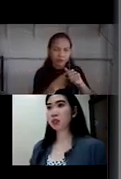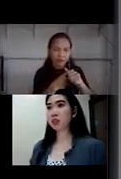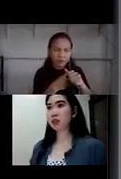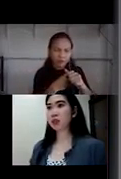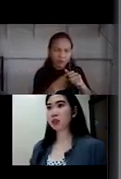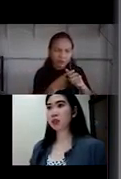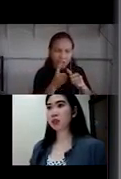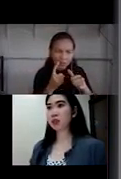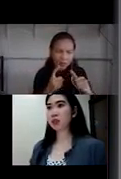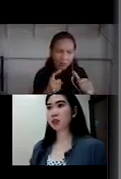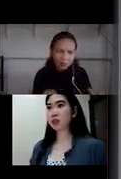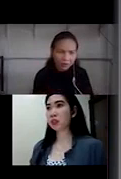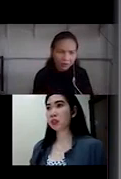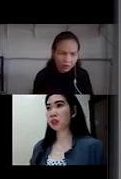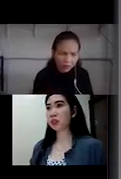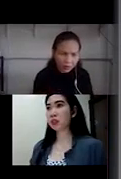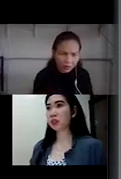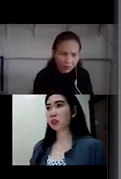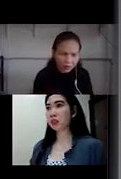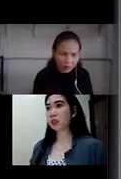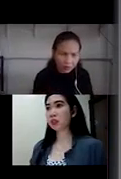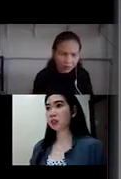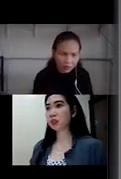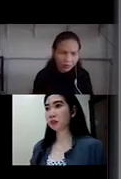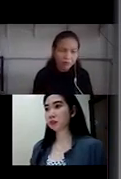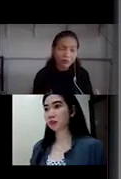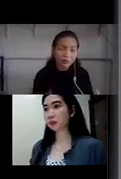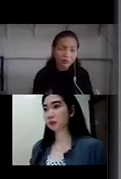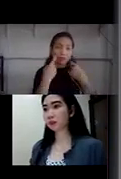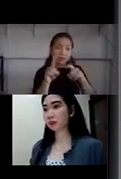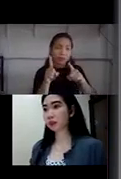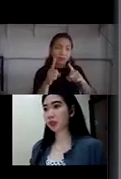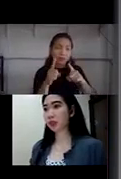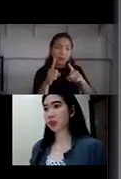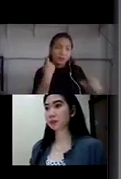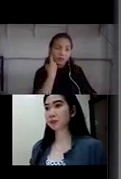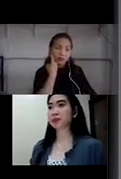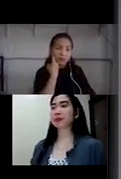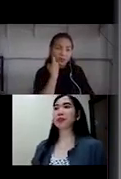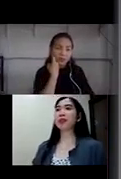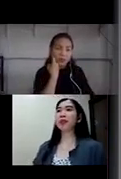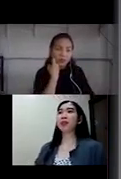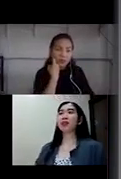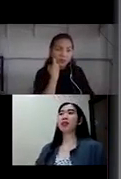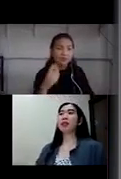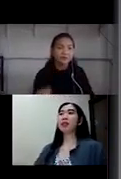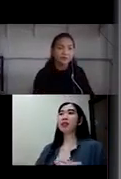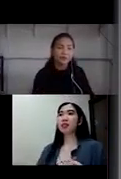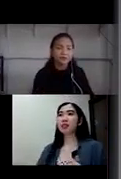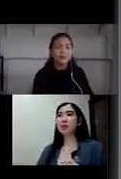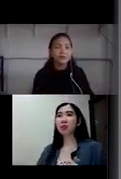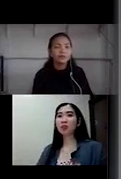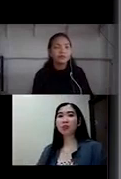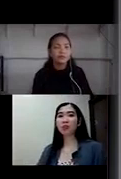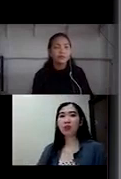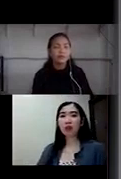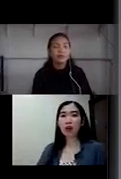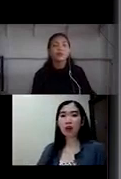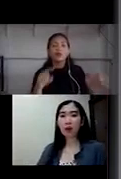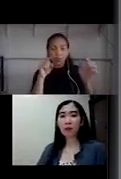akong ginawa dito. So, recent na lang. Ayan. This is a